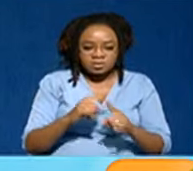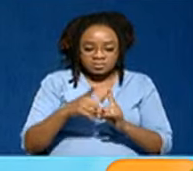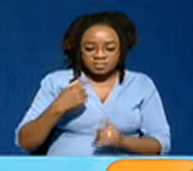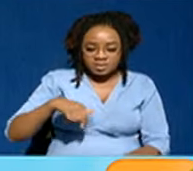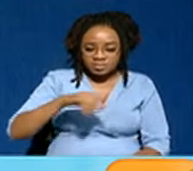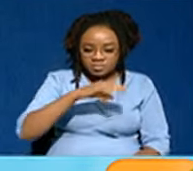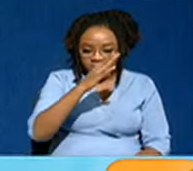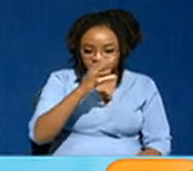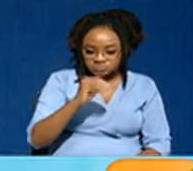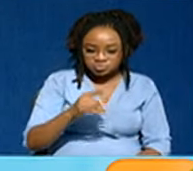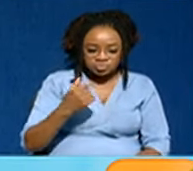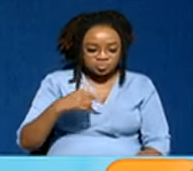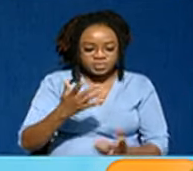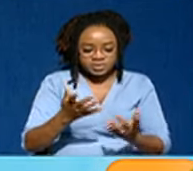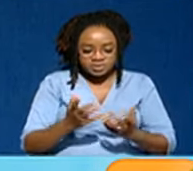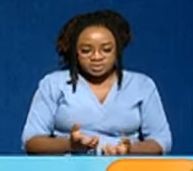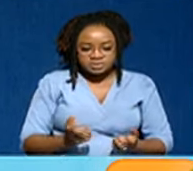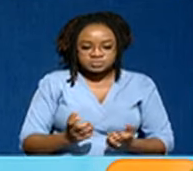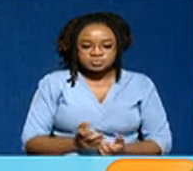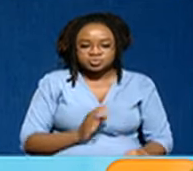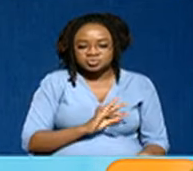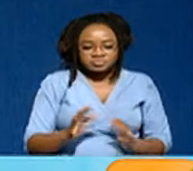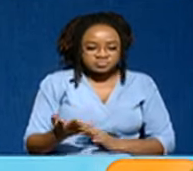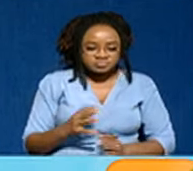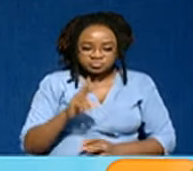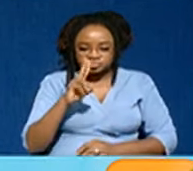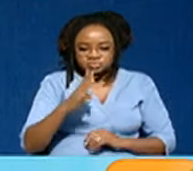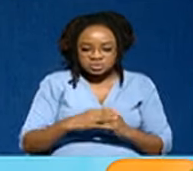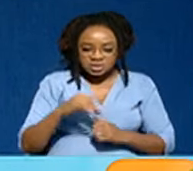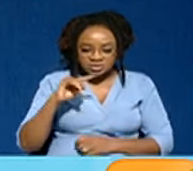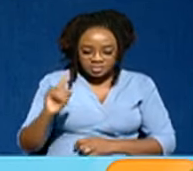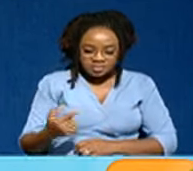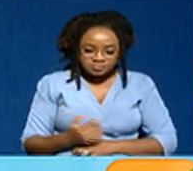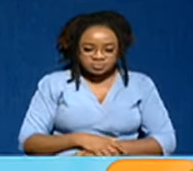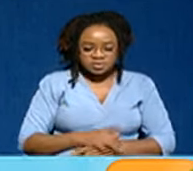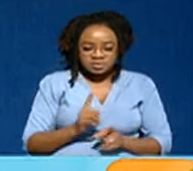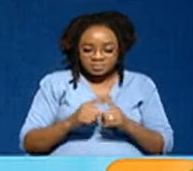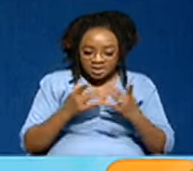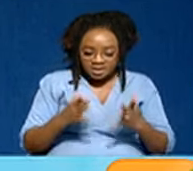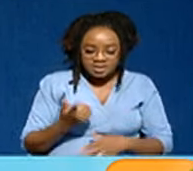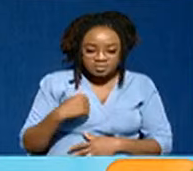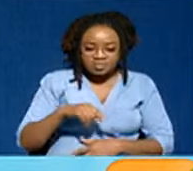we are supposed to be around, at I think, 29,000 by now. We are only 7,000.